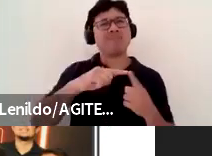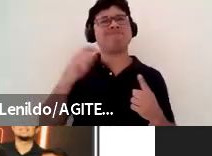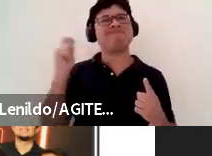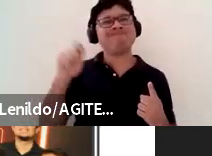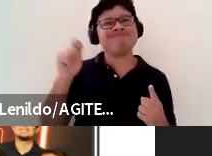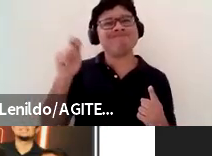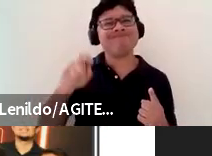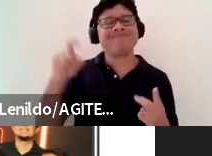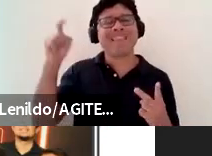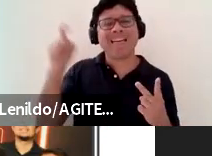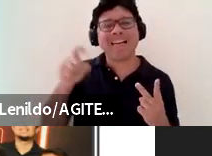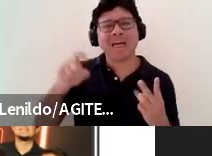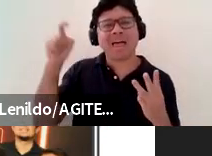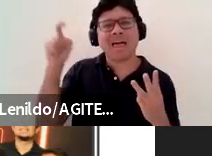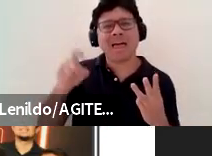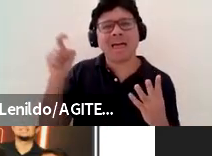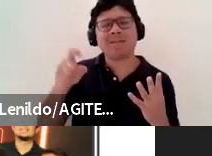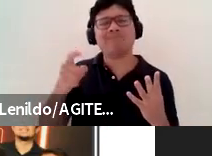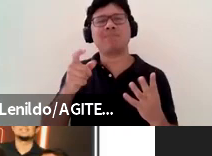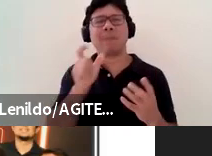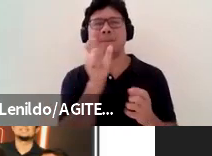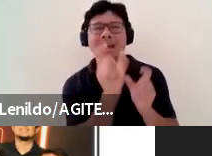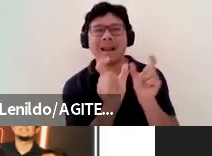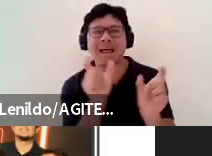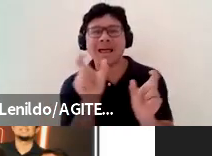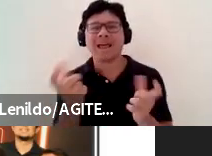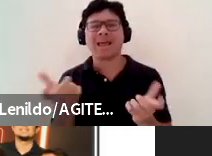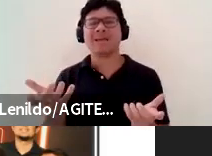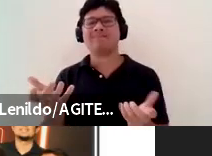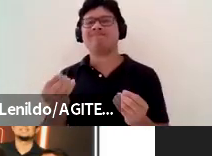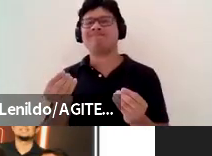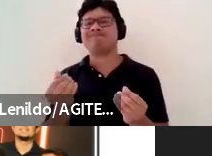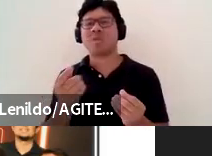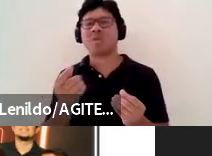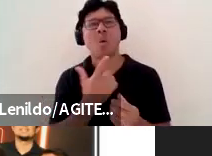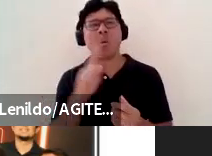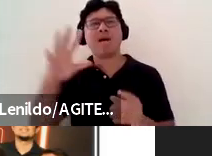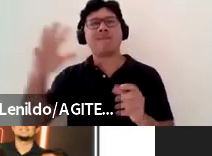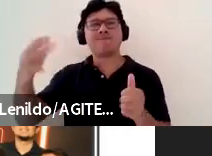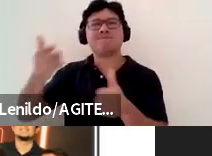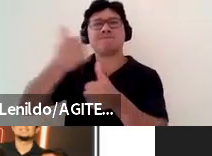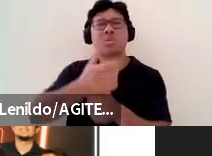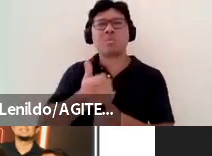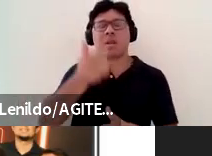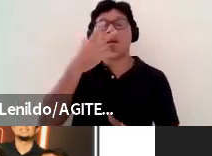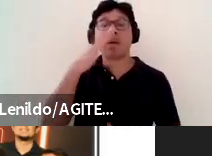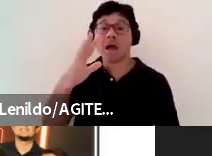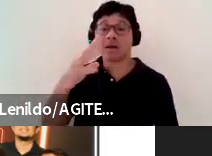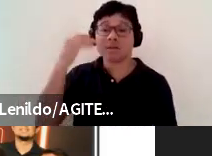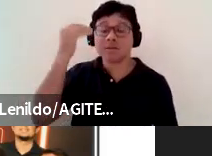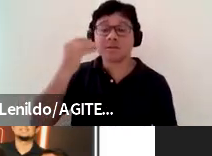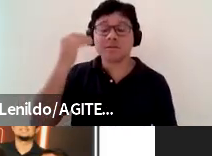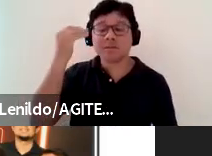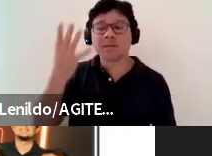word instead of that word. But experience and all the years I have in working with this shows me that you should